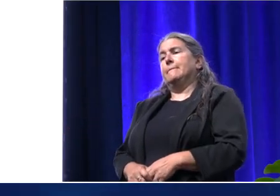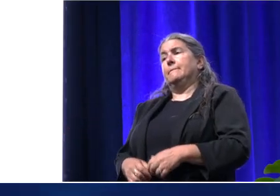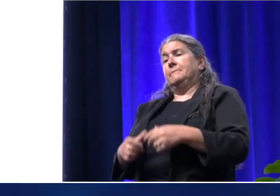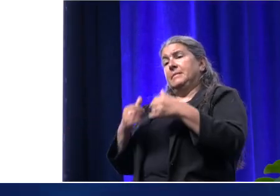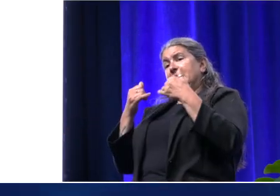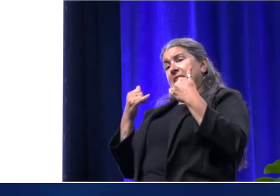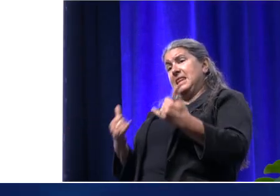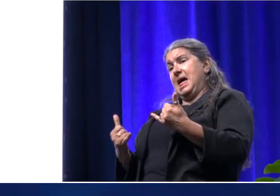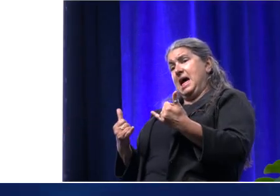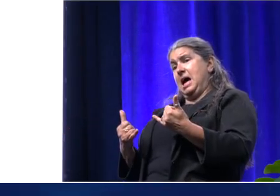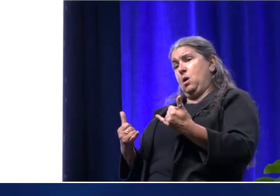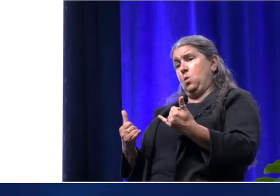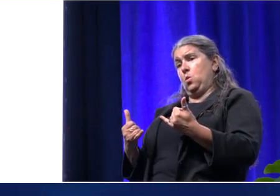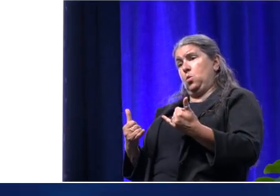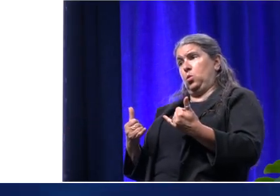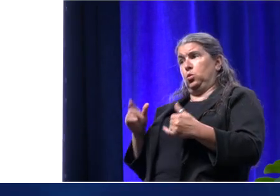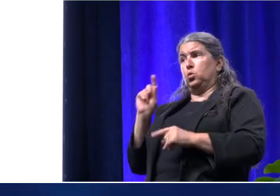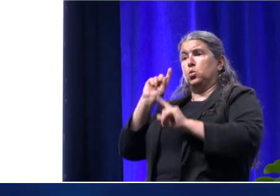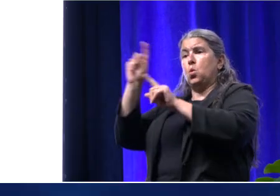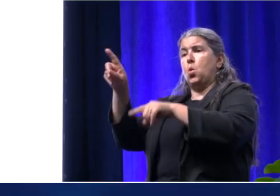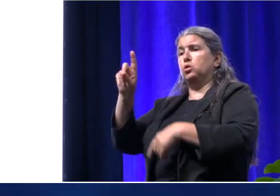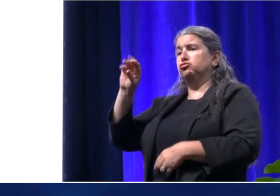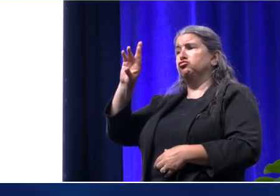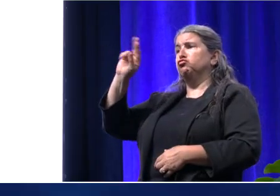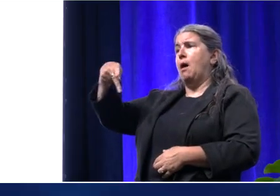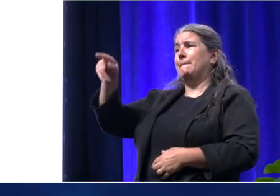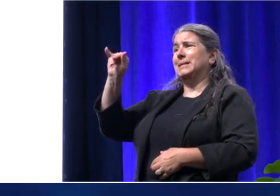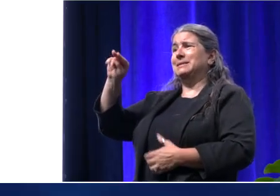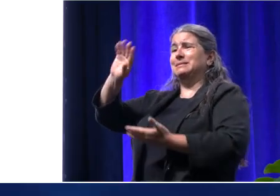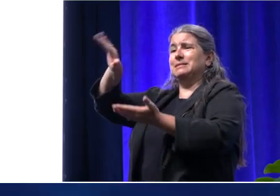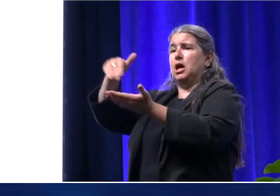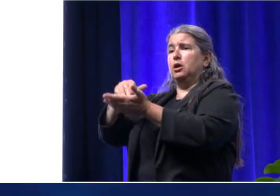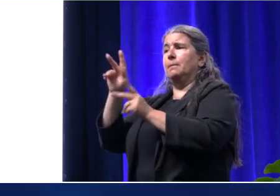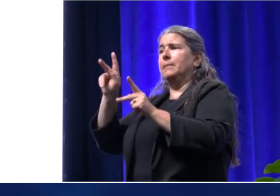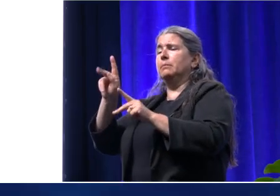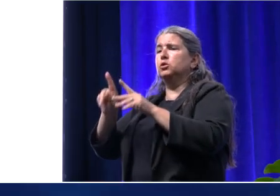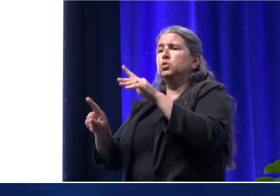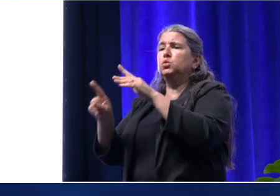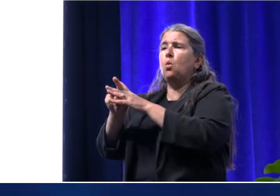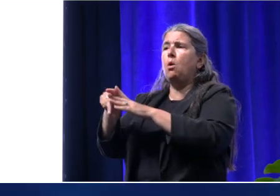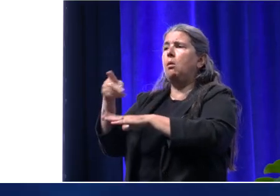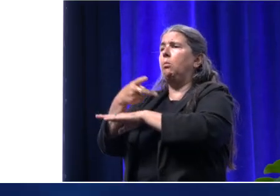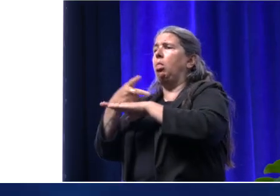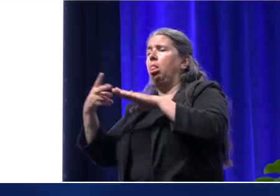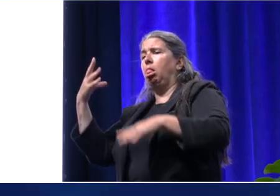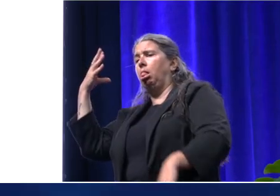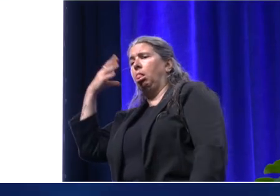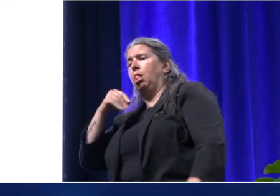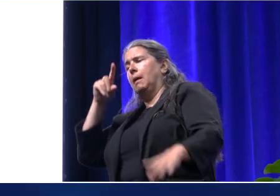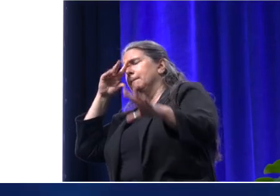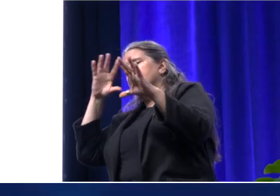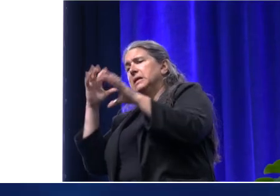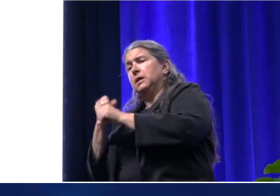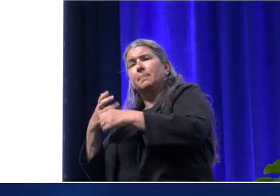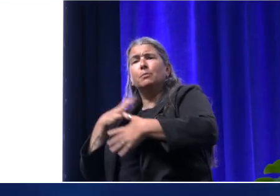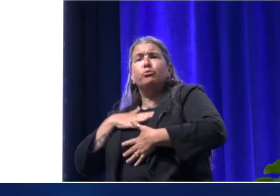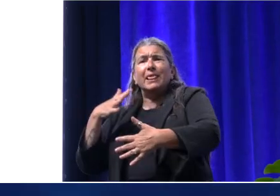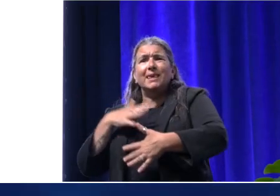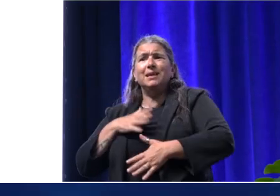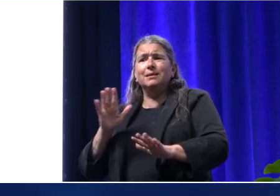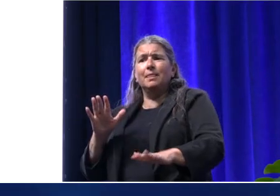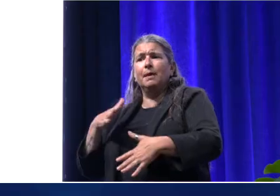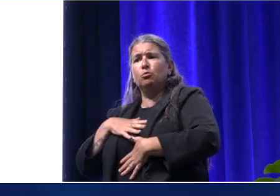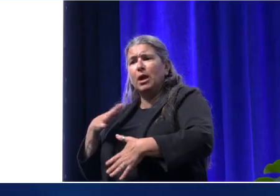people to just sleep and relax. People are just completely conked out. They're breathing, and their breathing is